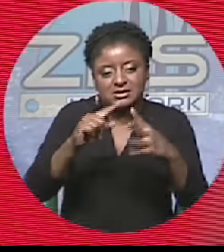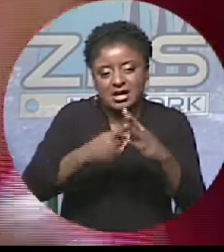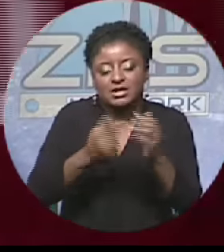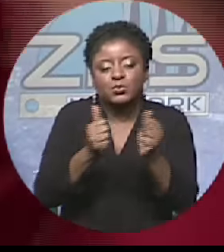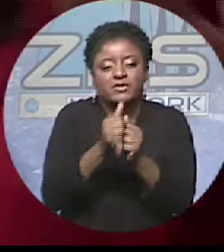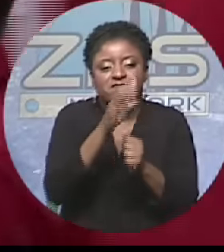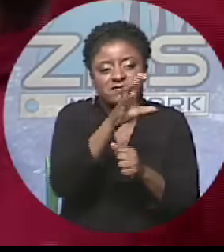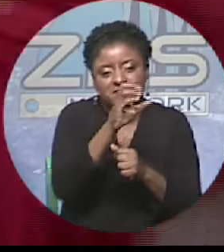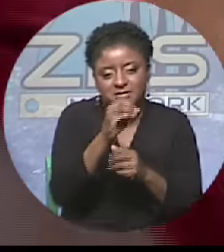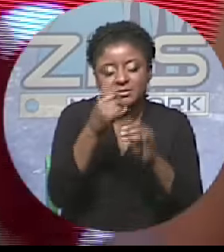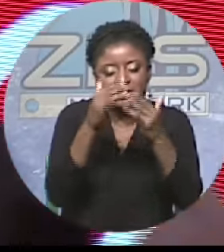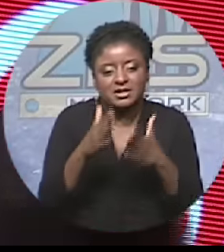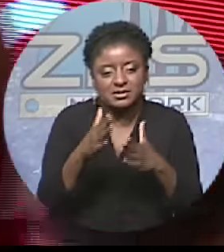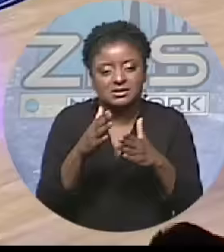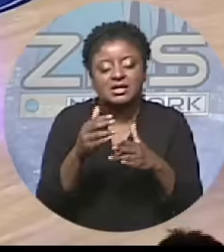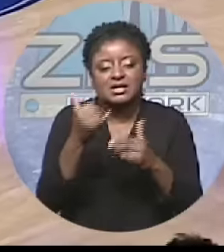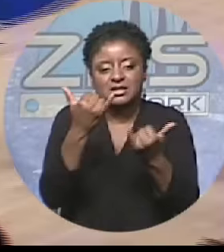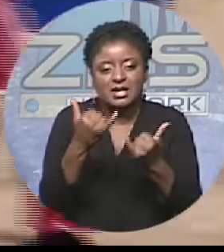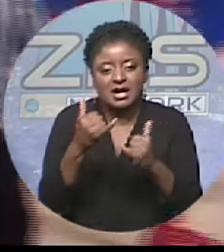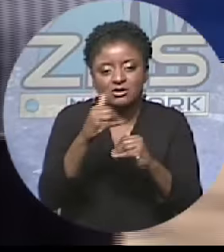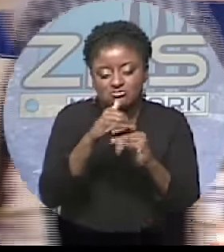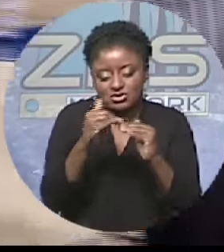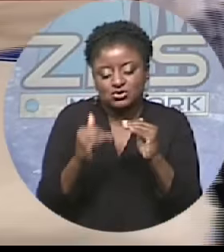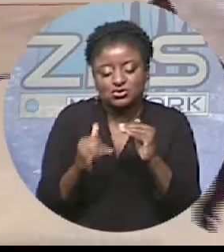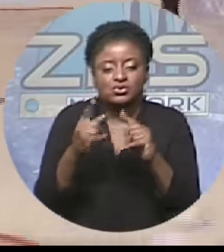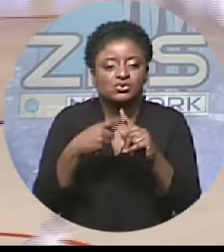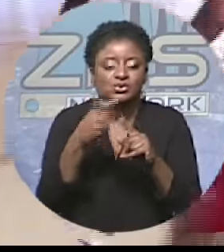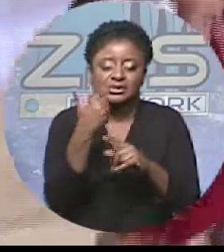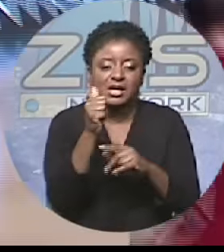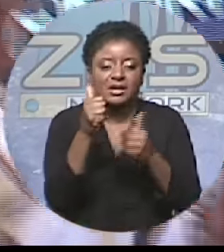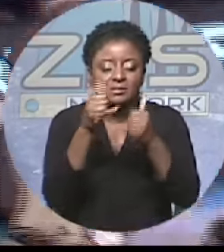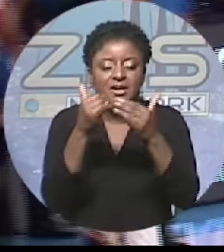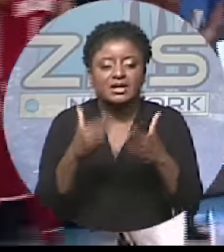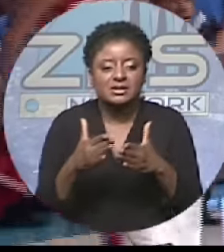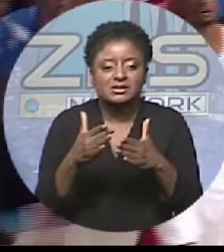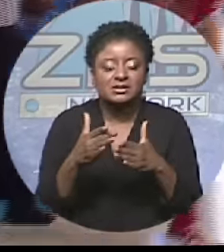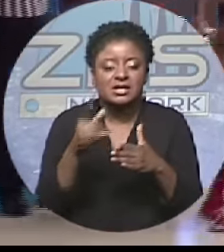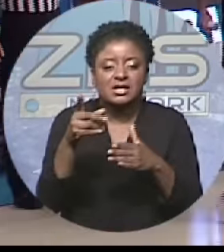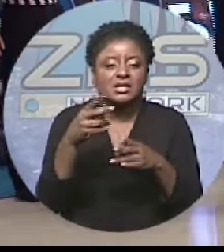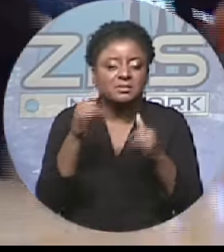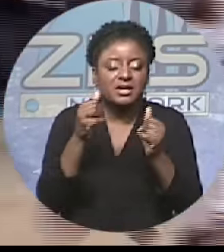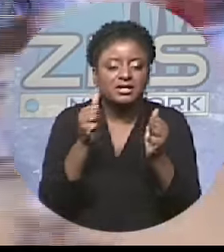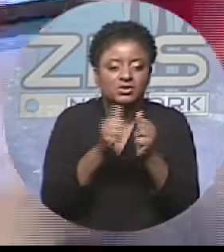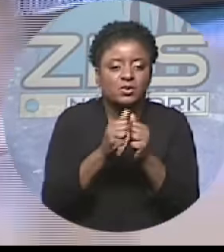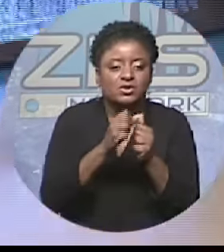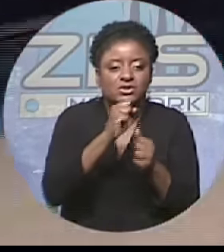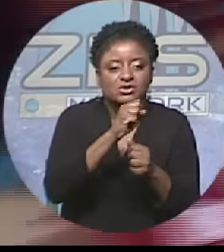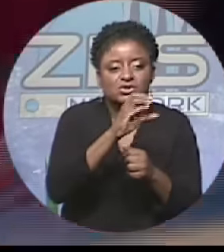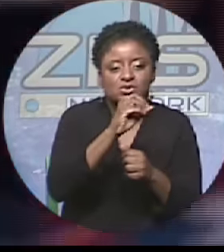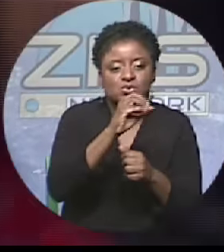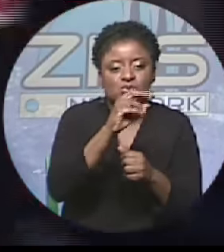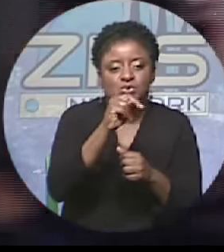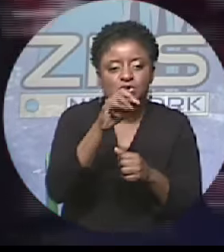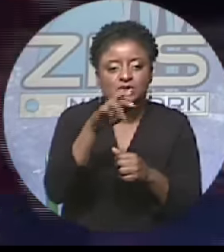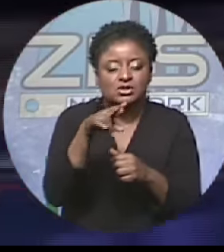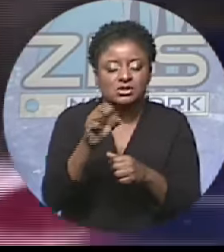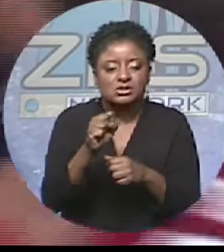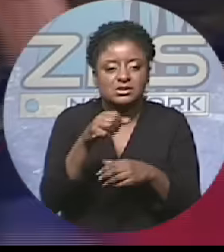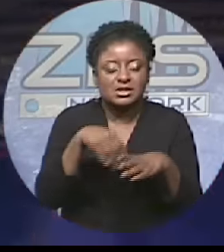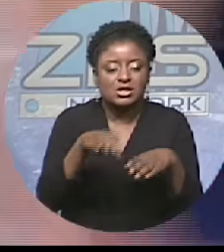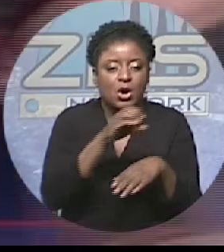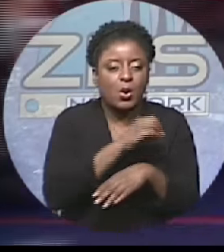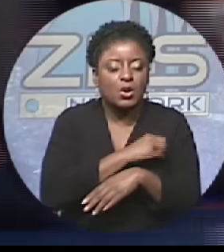10 yesterday. Hield, a guard playing with the Oklahoma Sooners, is one of two players out front in the midseason list. Hield leads